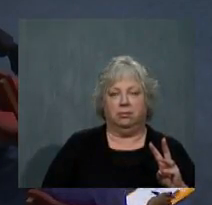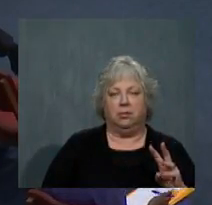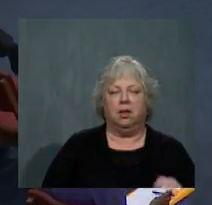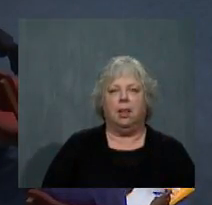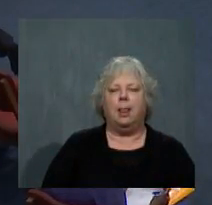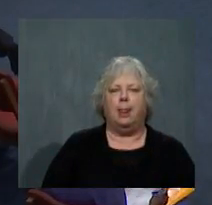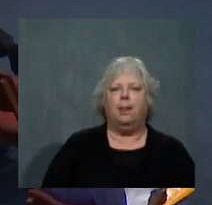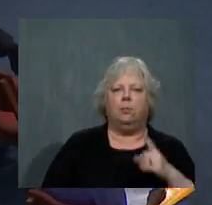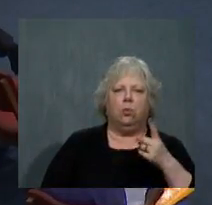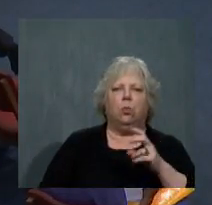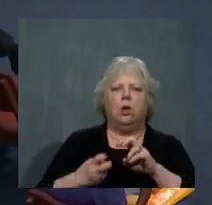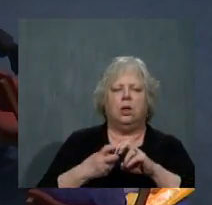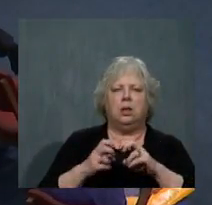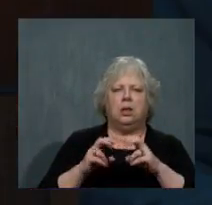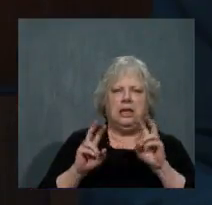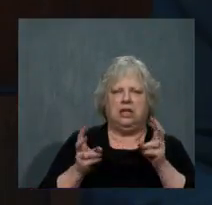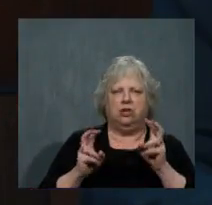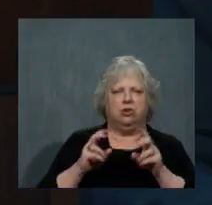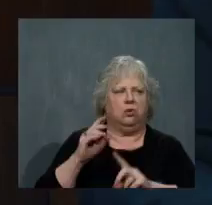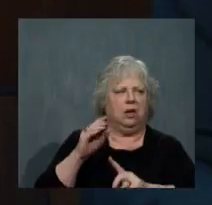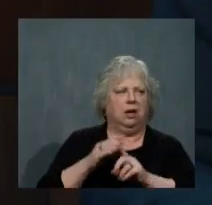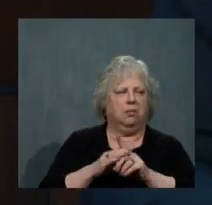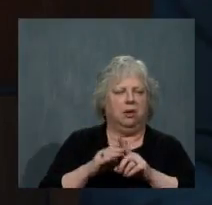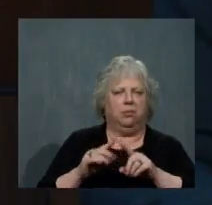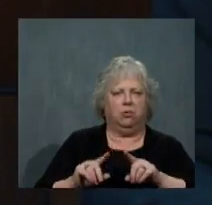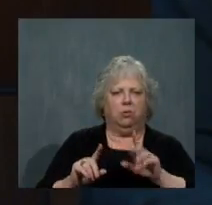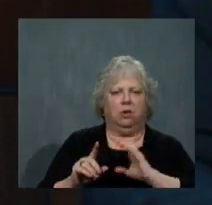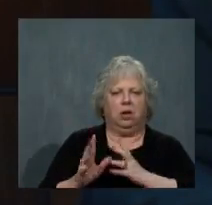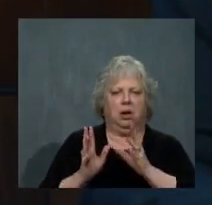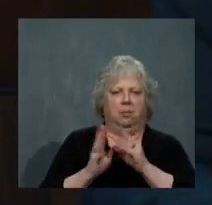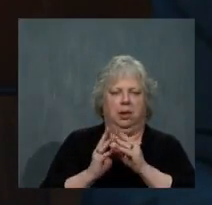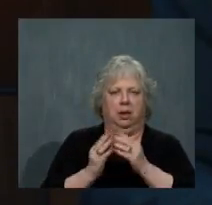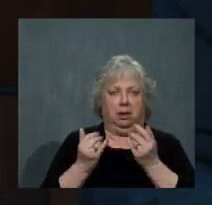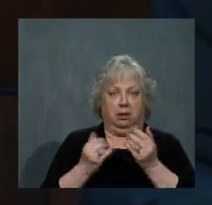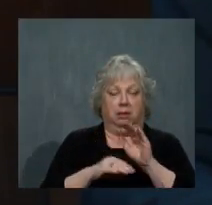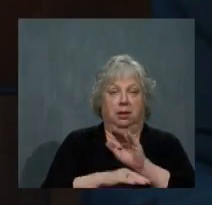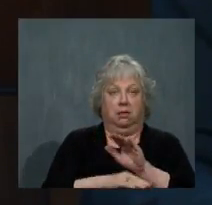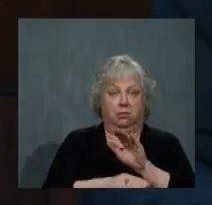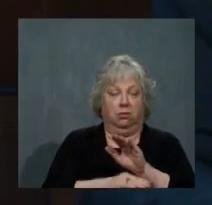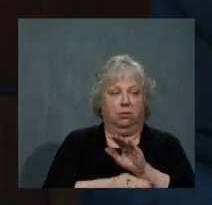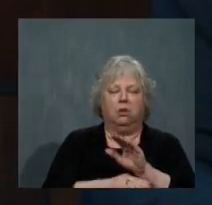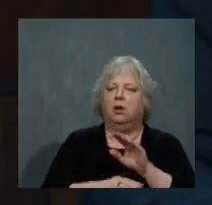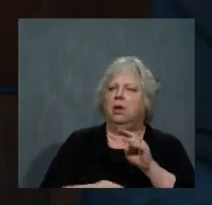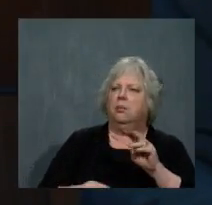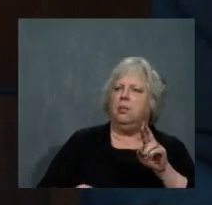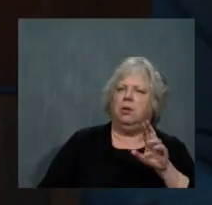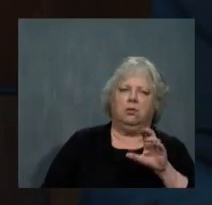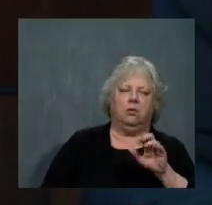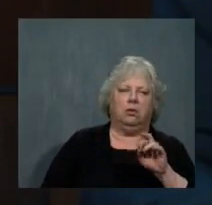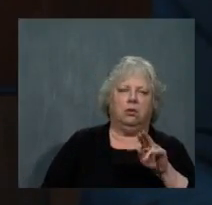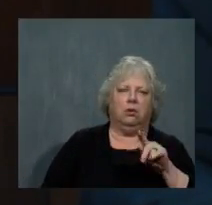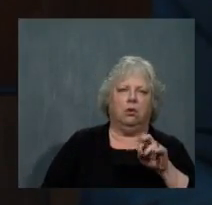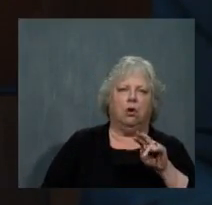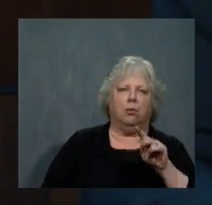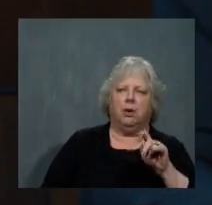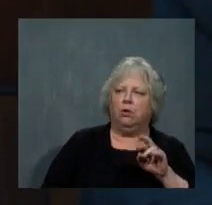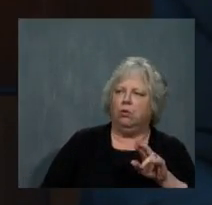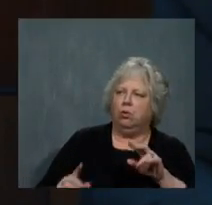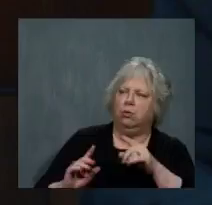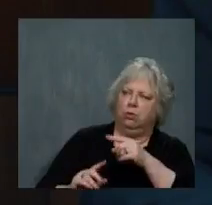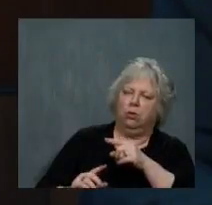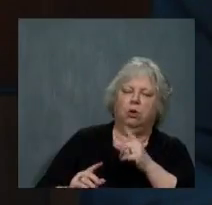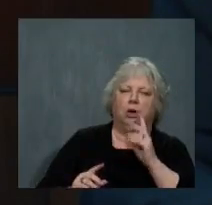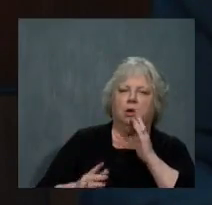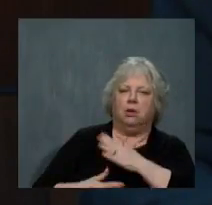There was one issue that came up in our meeting this afternoon, and Mr. Carpenter, if you would just check on